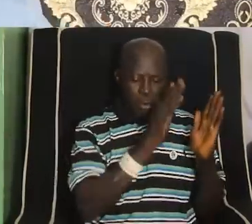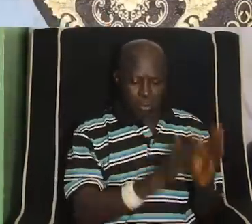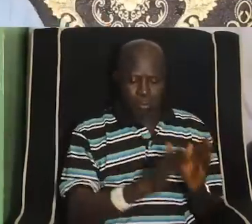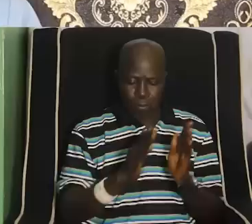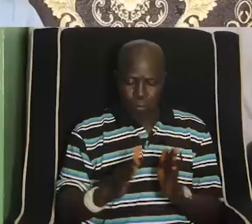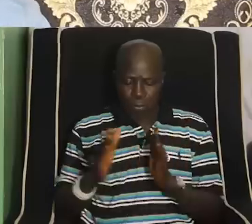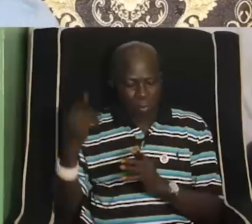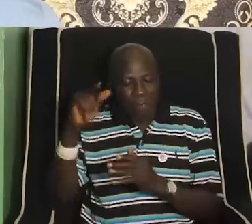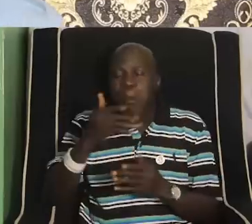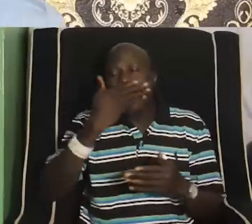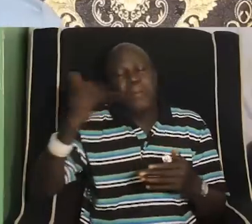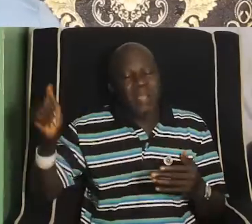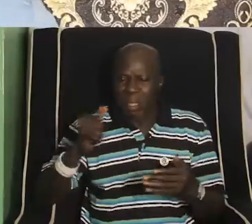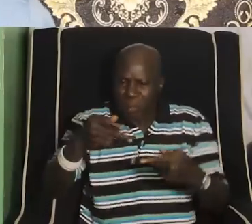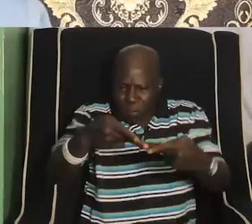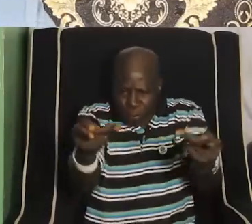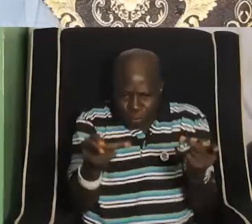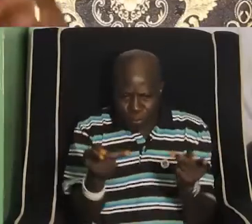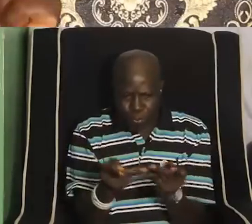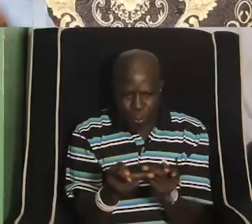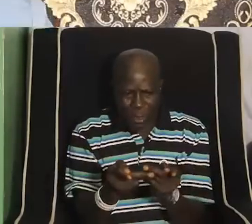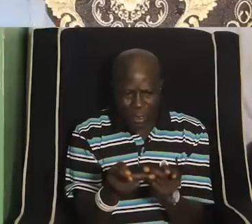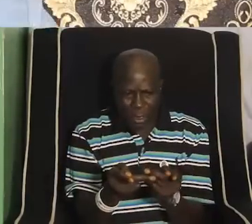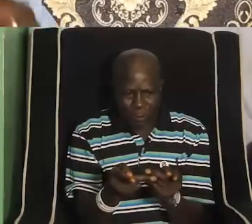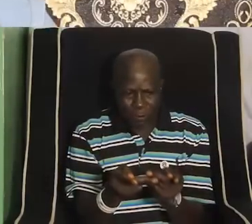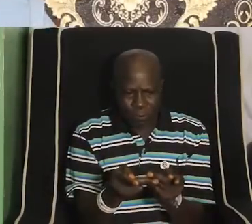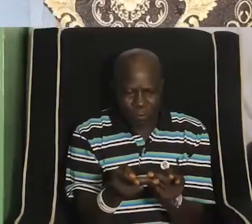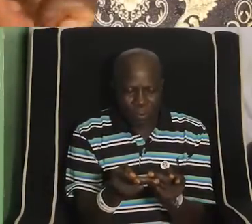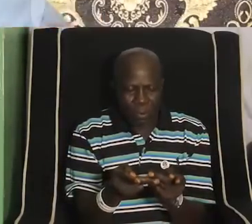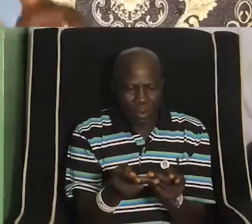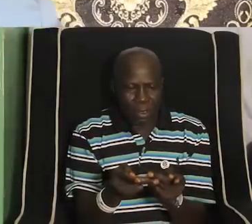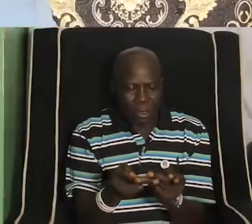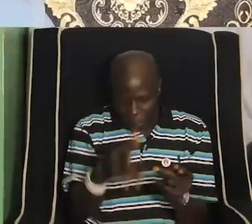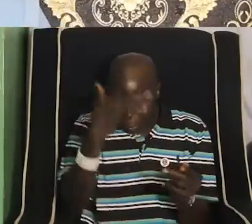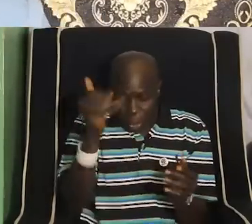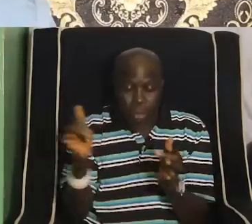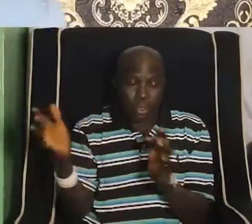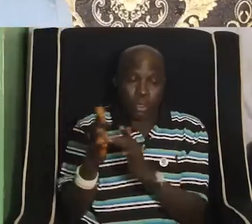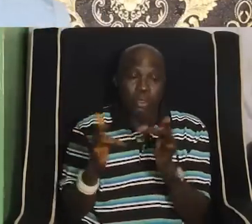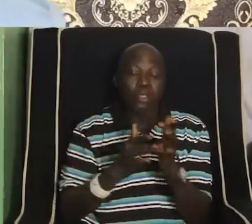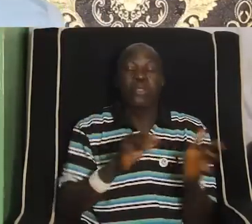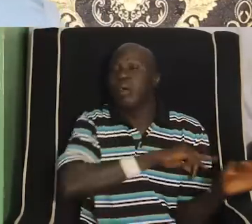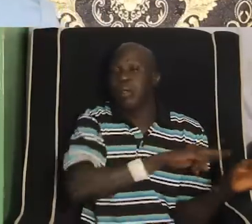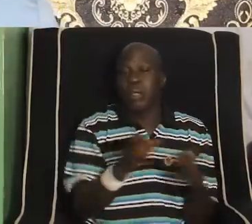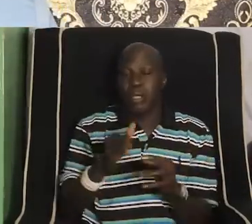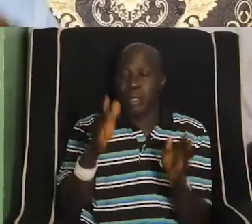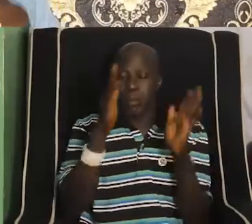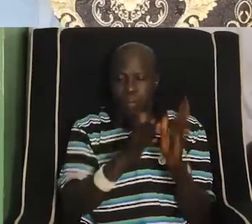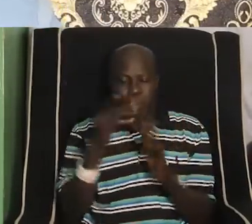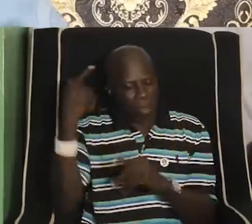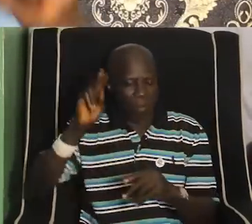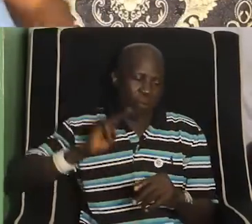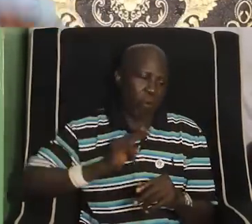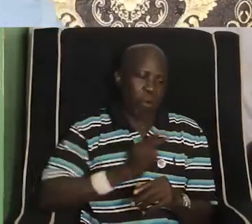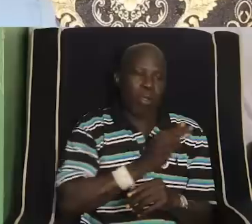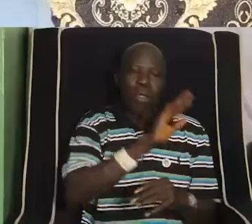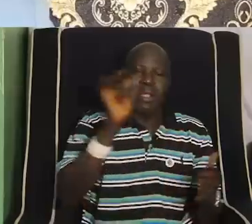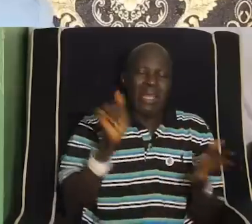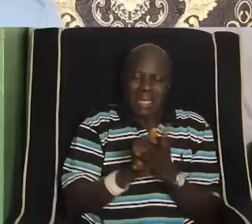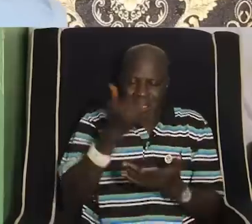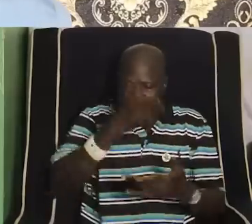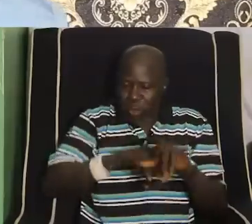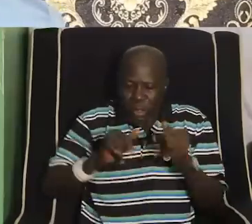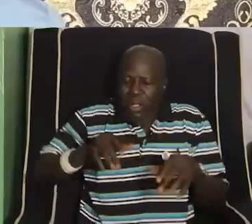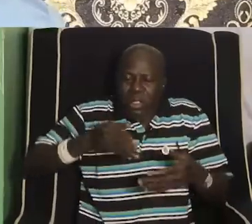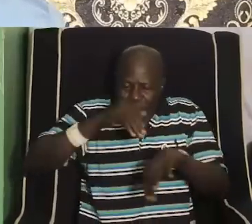place. We are Jesus have already prepared for us. If you suggest to pèsè sílẹ̀ fún wa. Where it is eternal life. Ibi